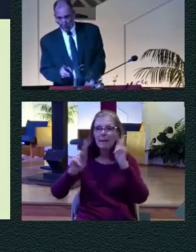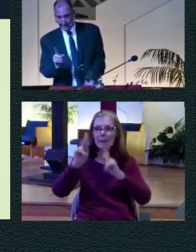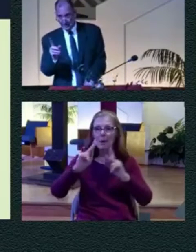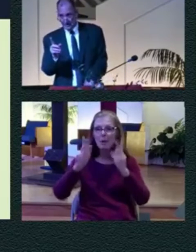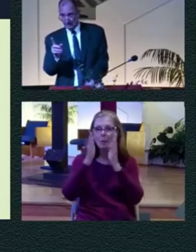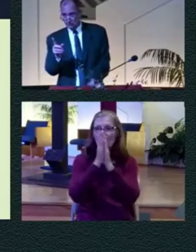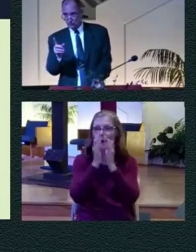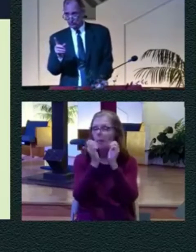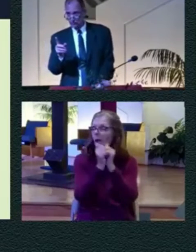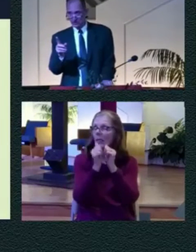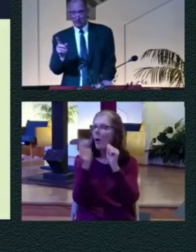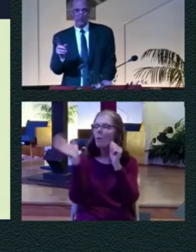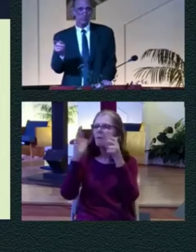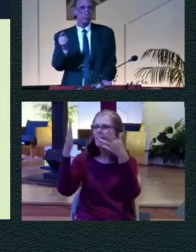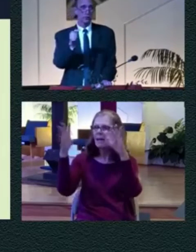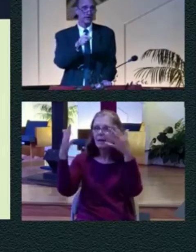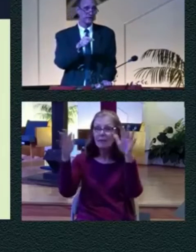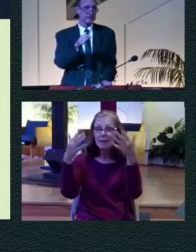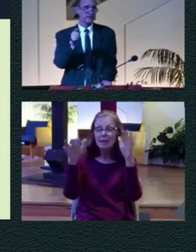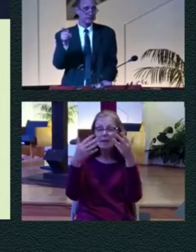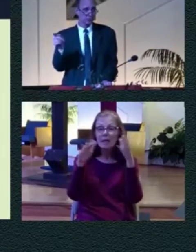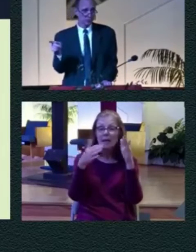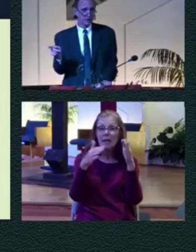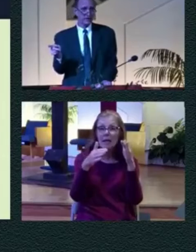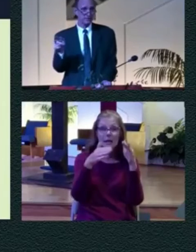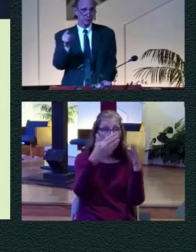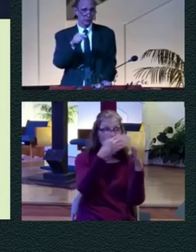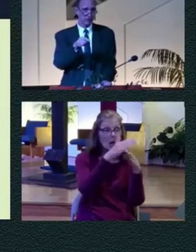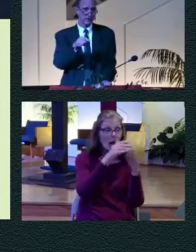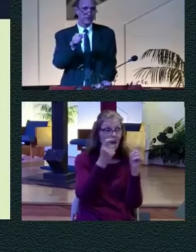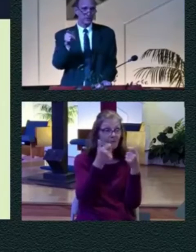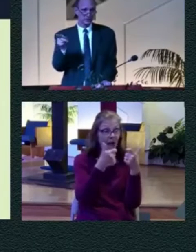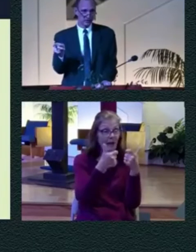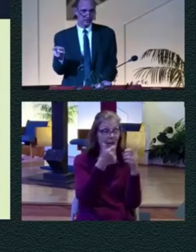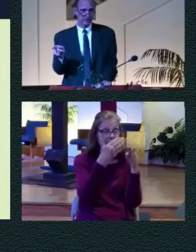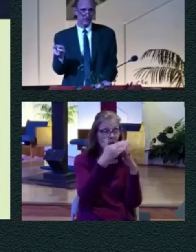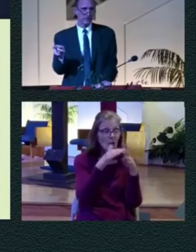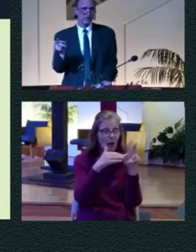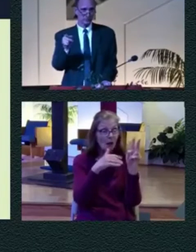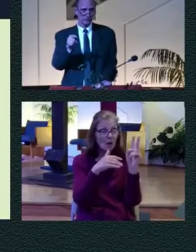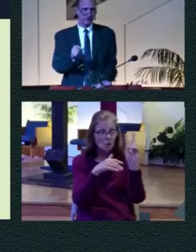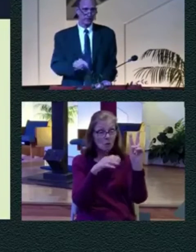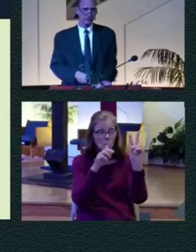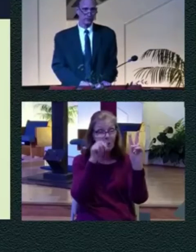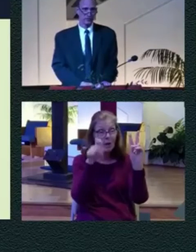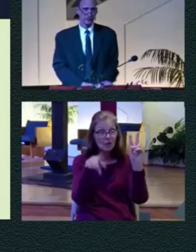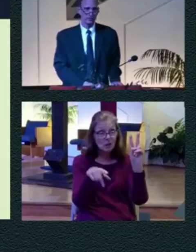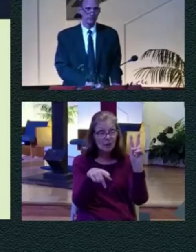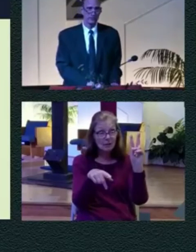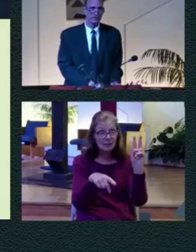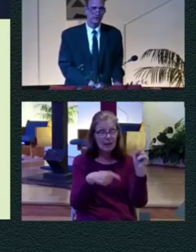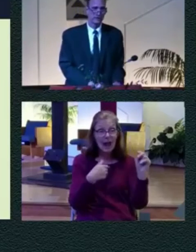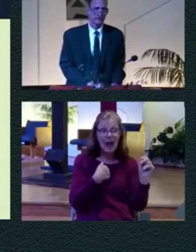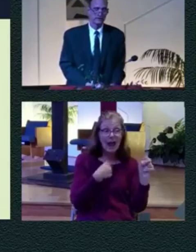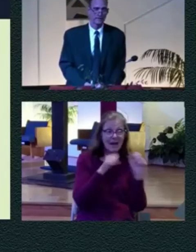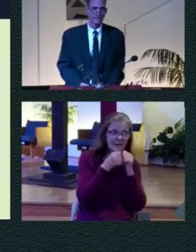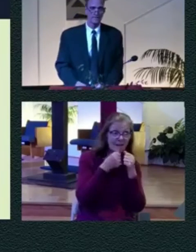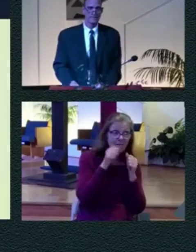Oh, and then after you've shared, pray for each other in respect to what has been